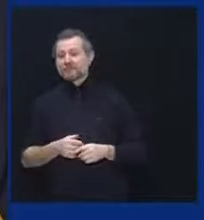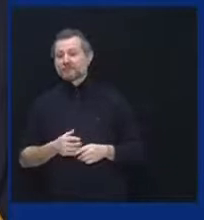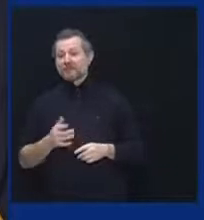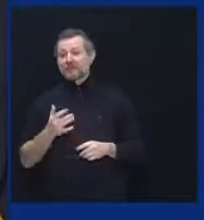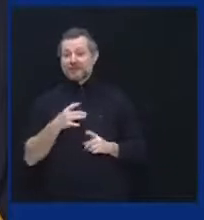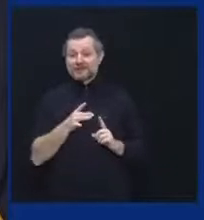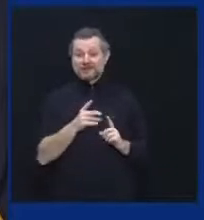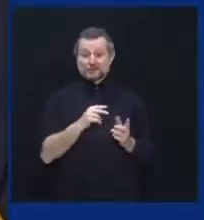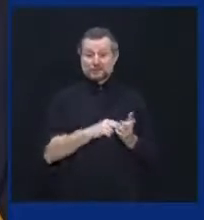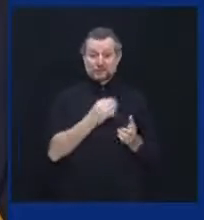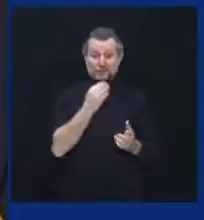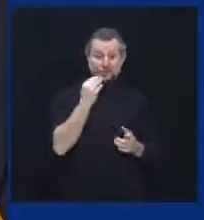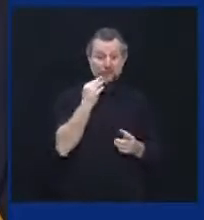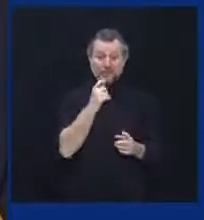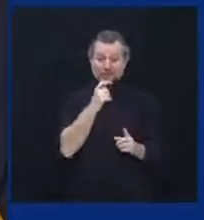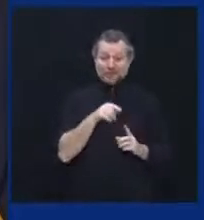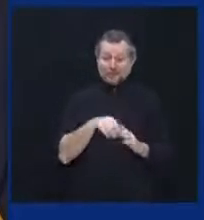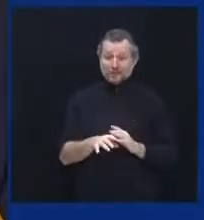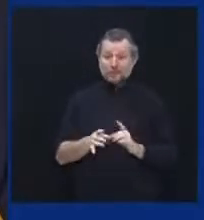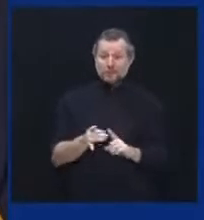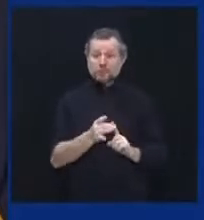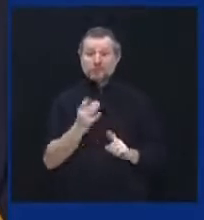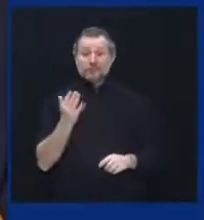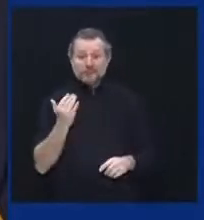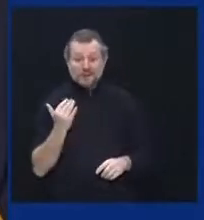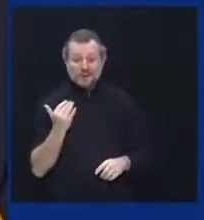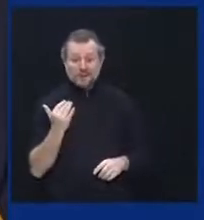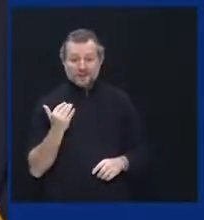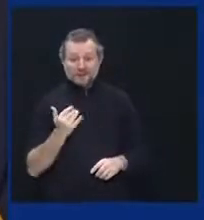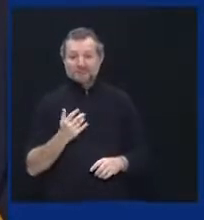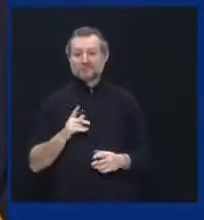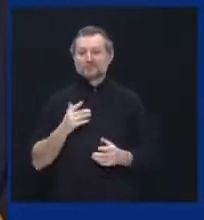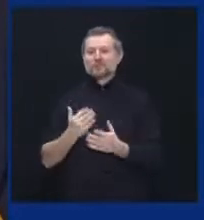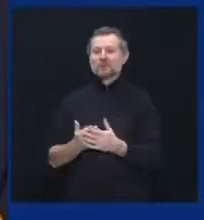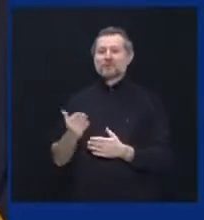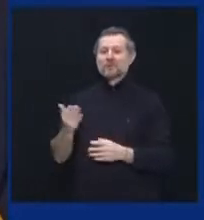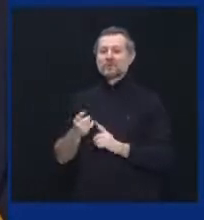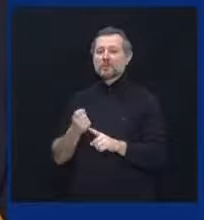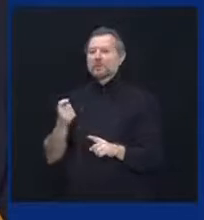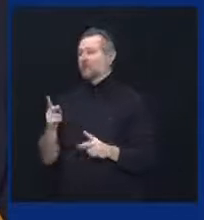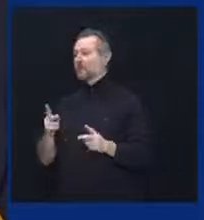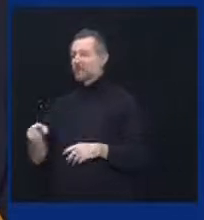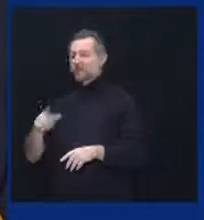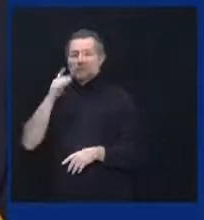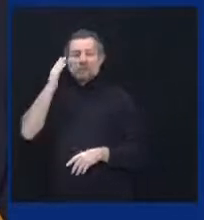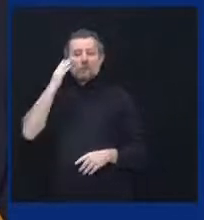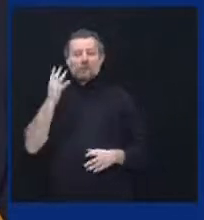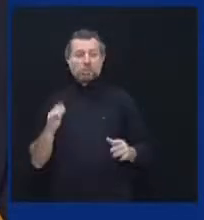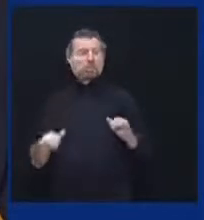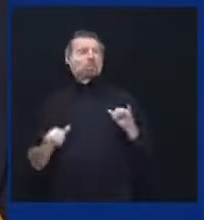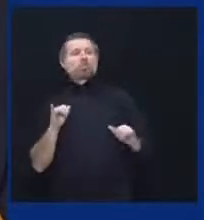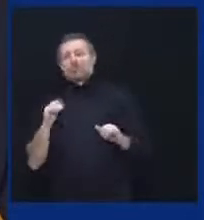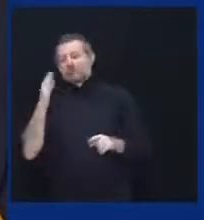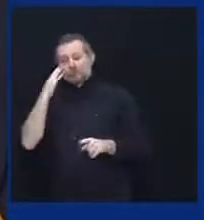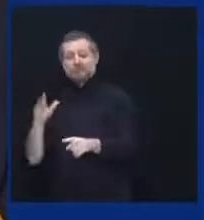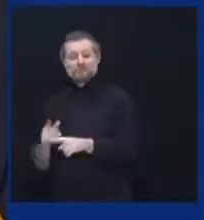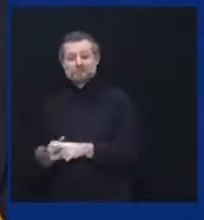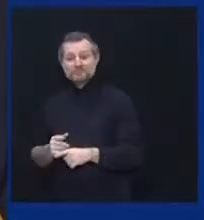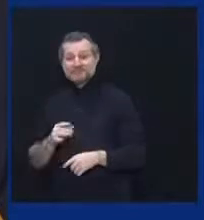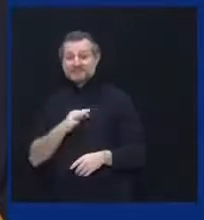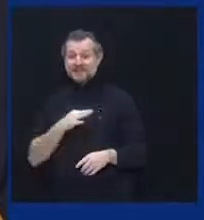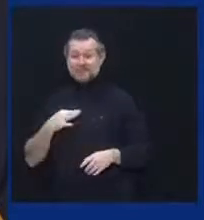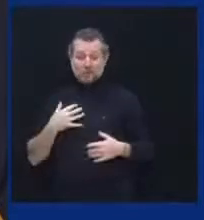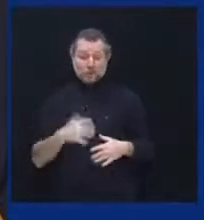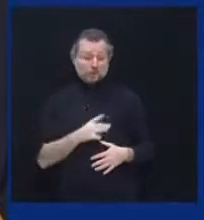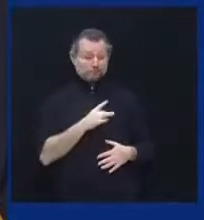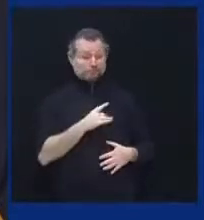homes because it was here before anyone knew. It was brought in by staff. It was brought in